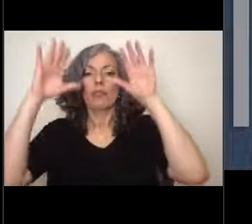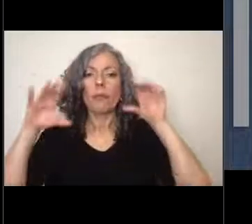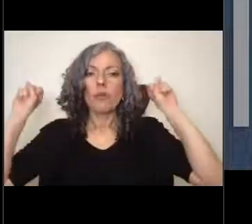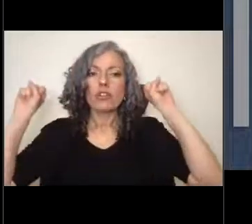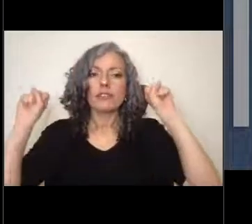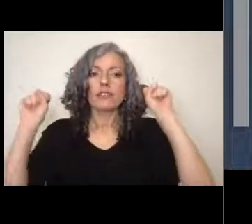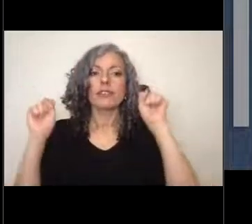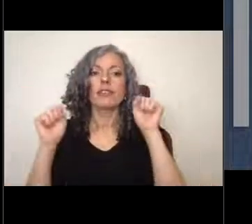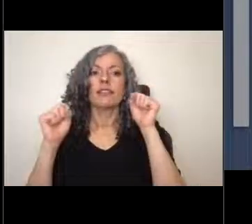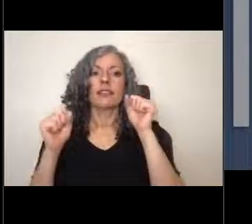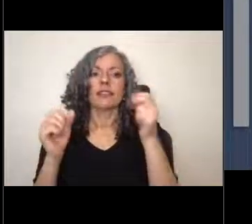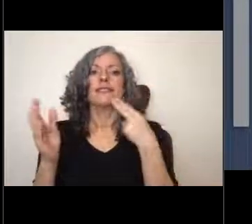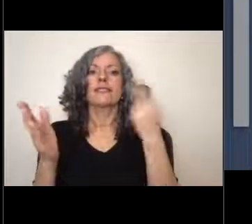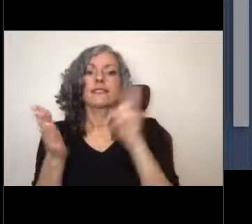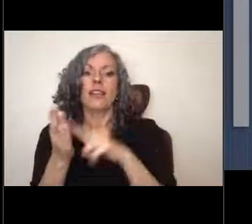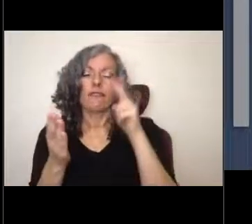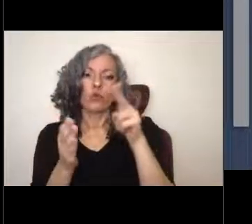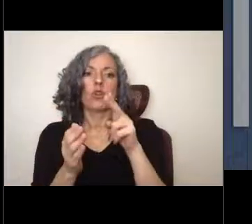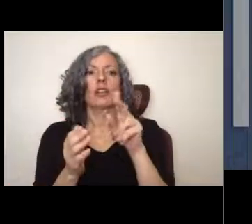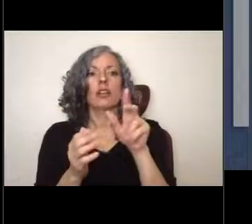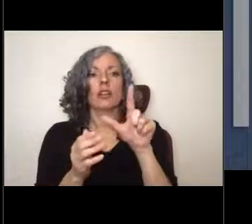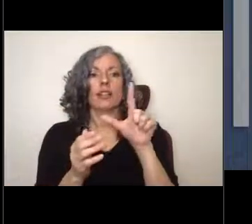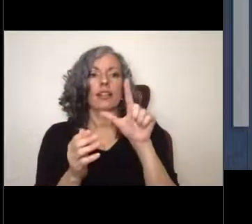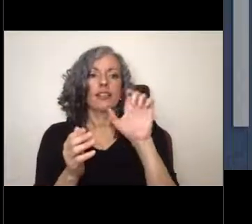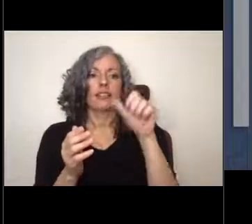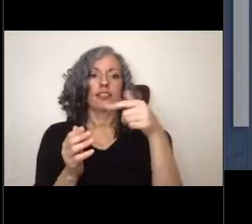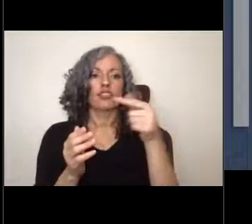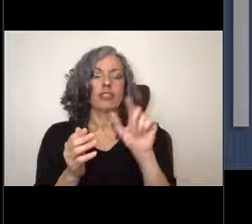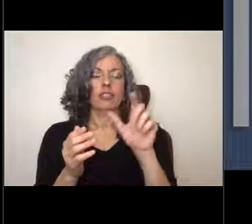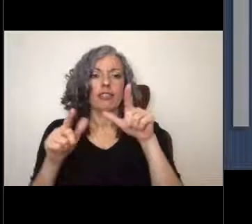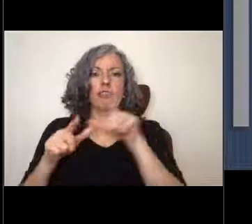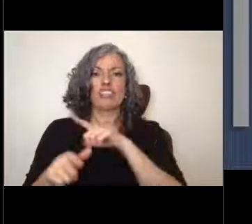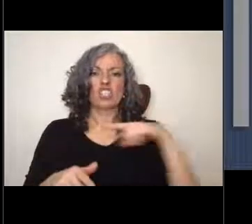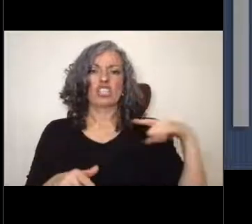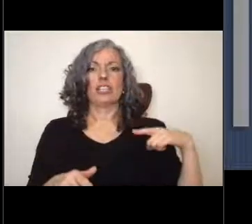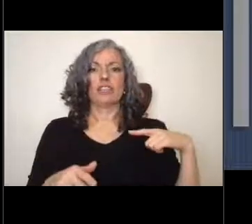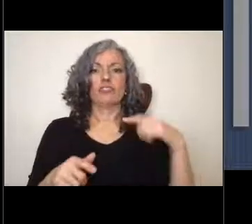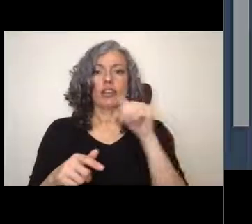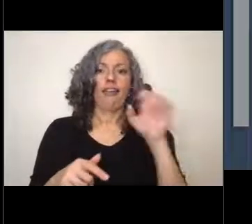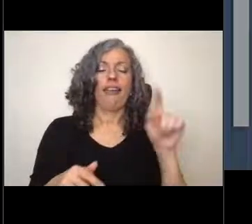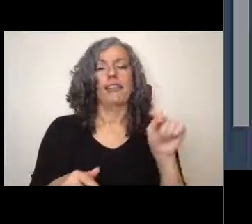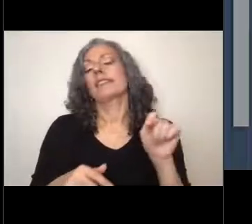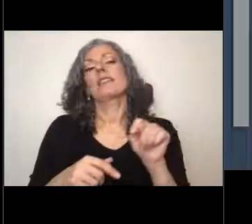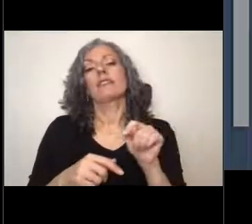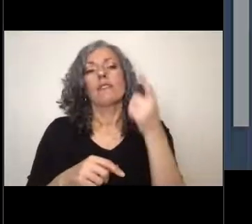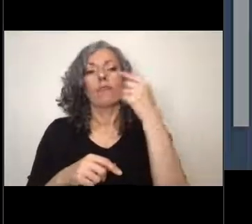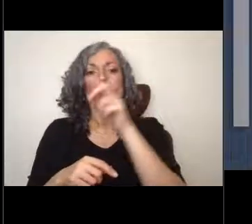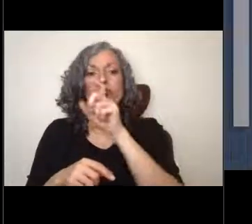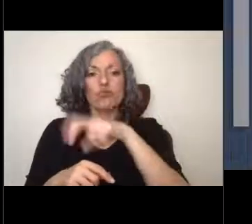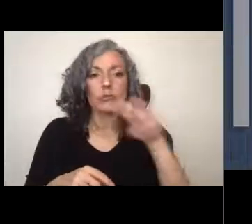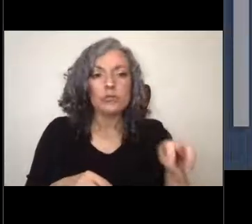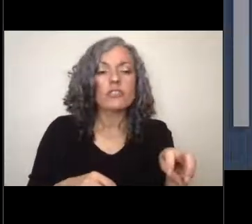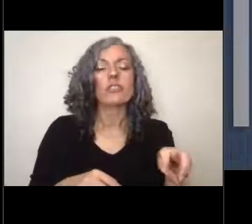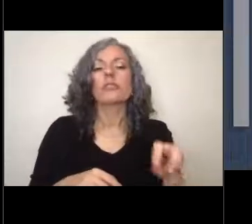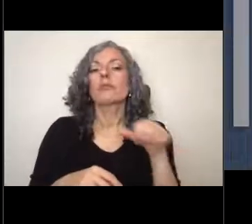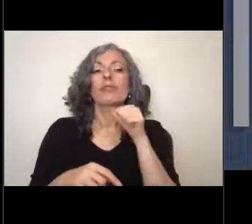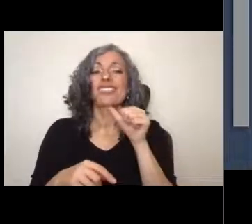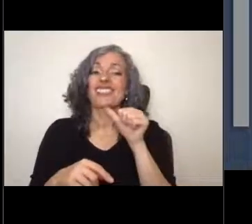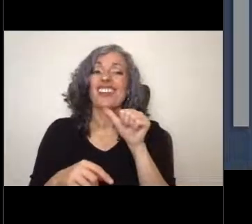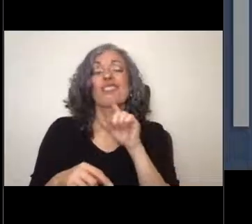And this bill contained a couple of new funding streams for transportation, though it was not